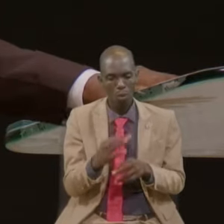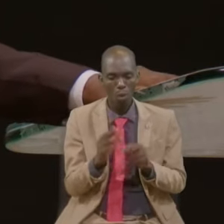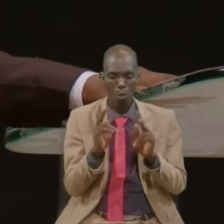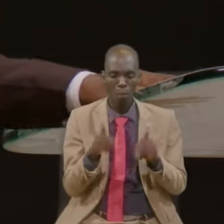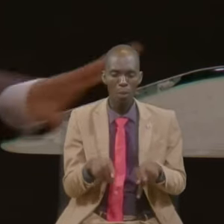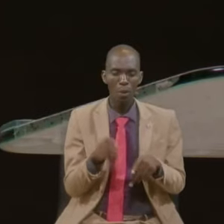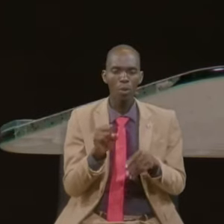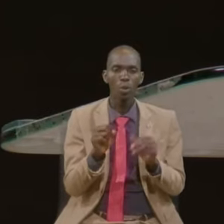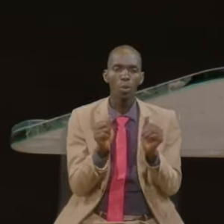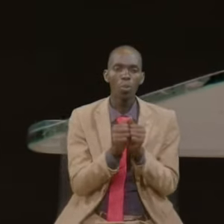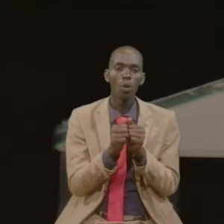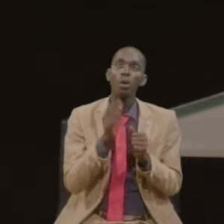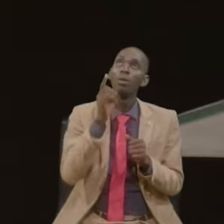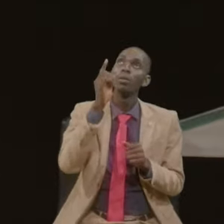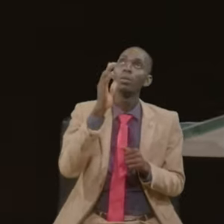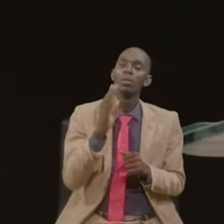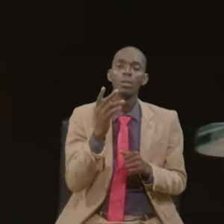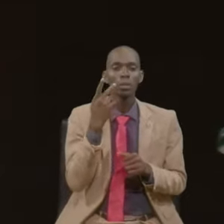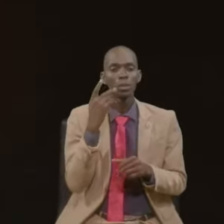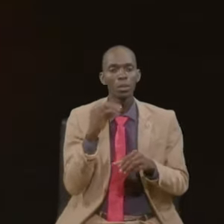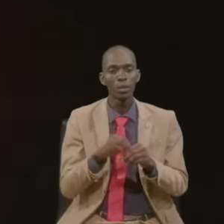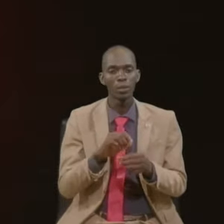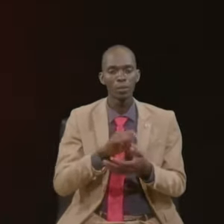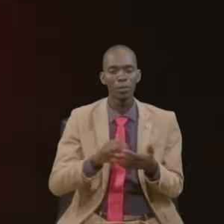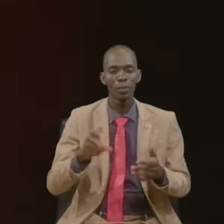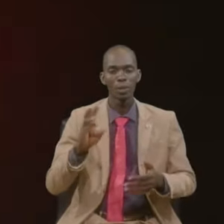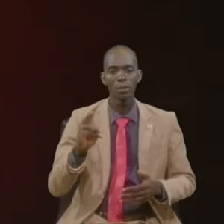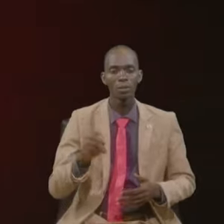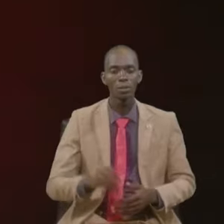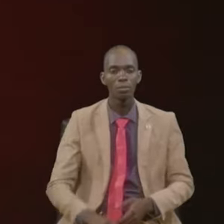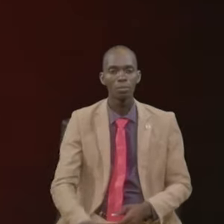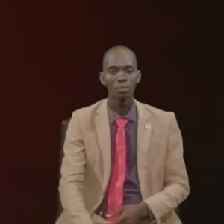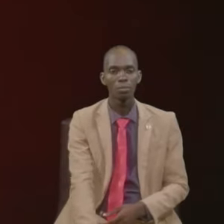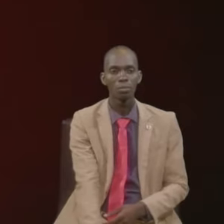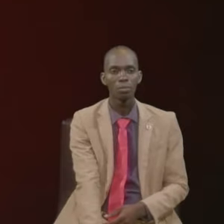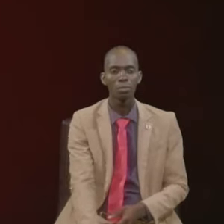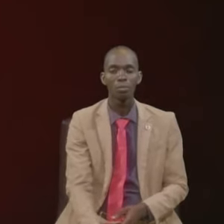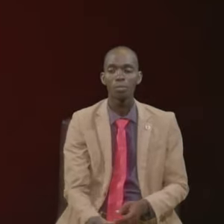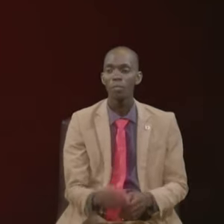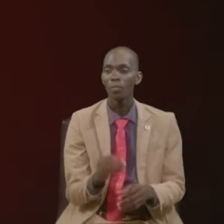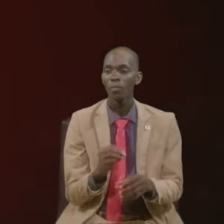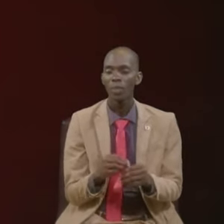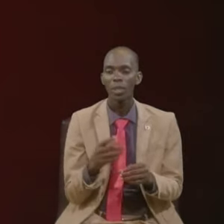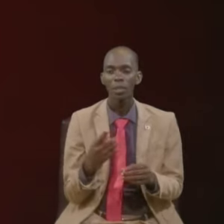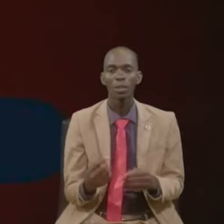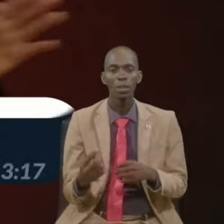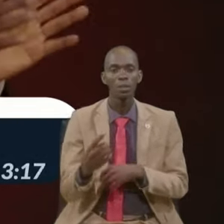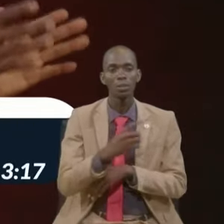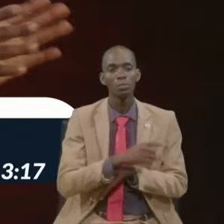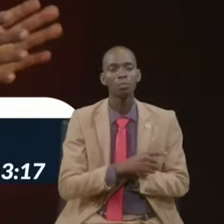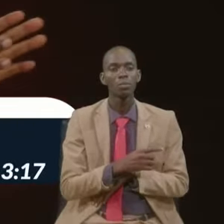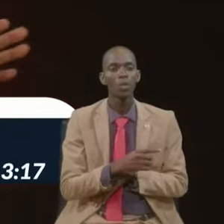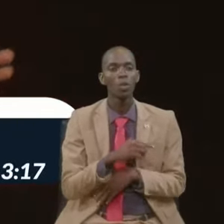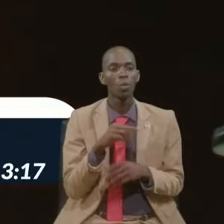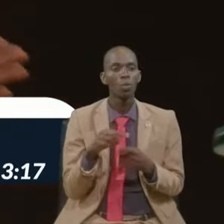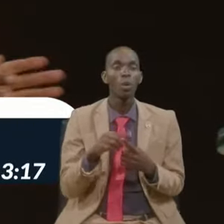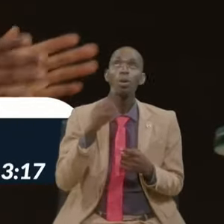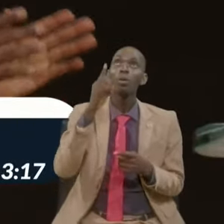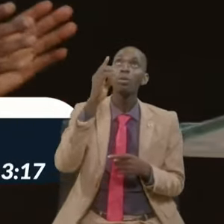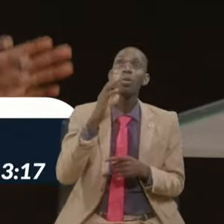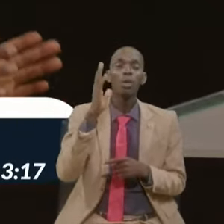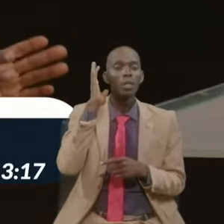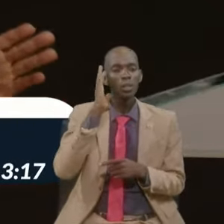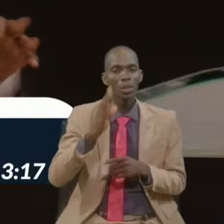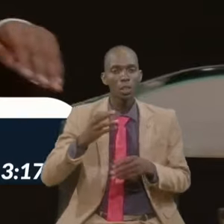persons with God. Look at verse 16 there. In verse 16, in the day when God